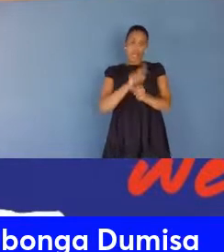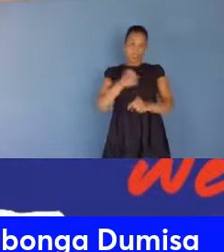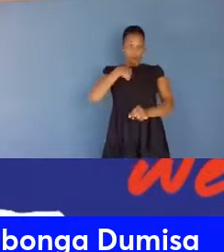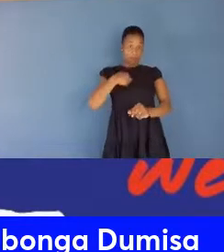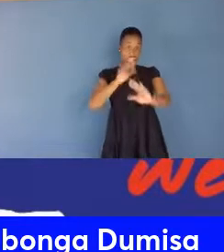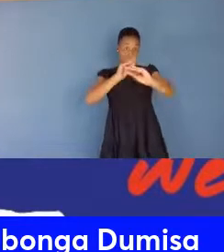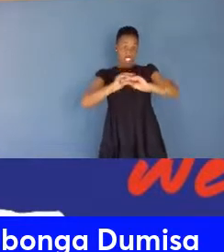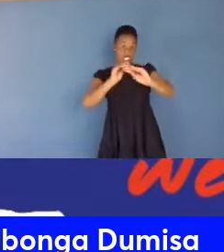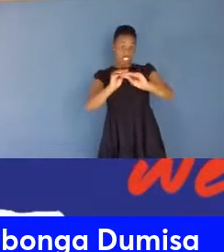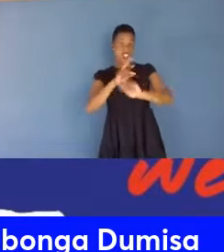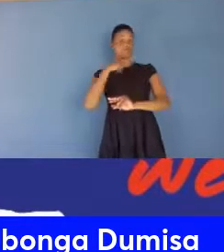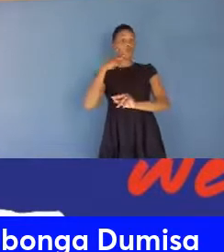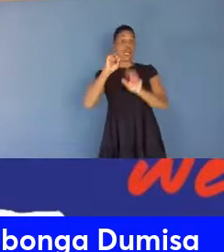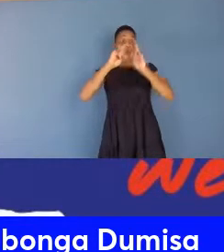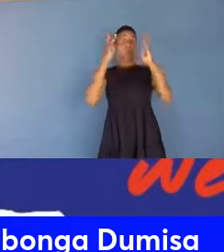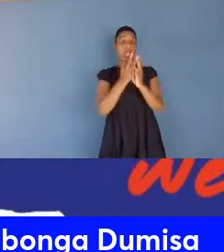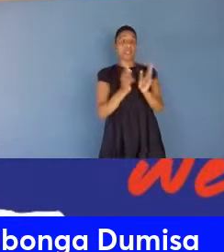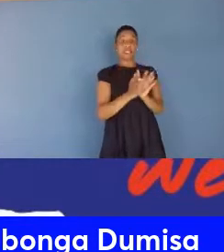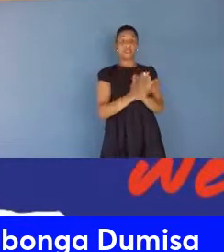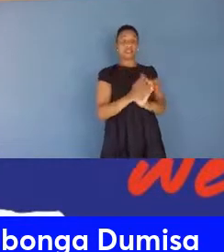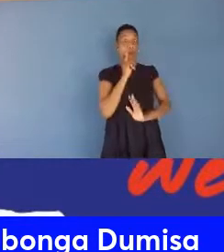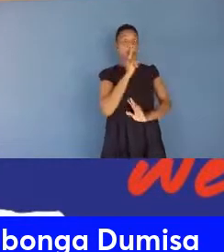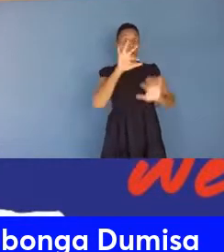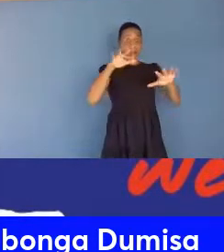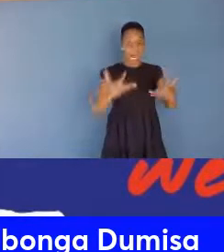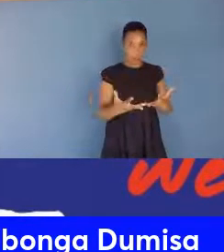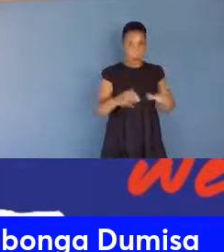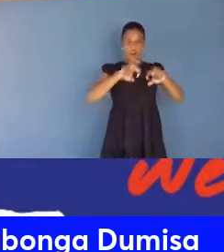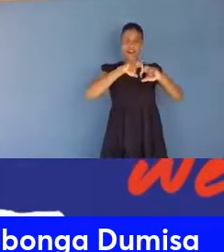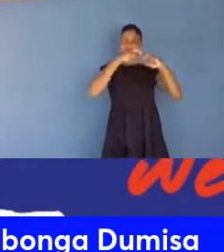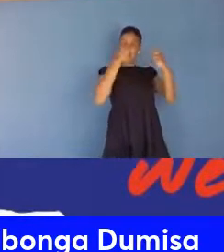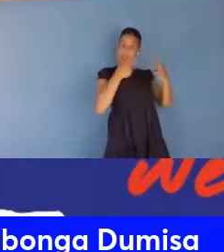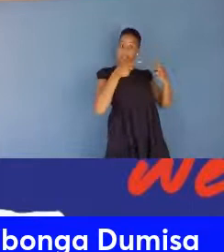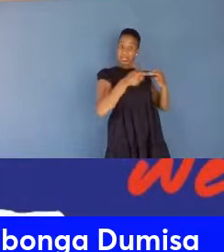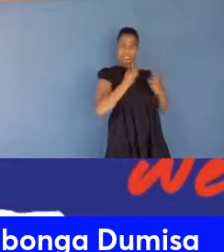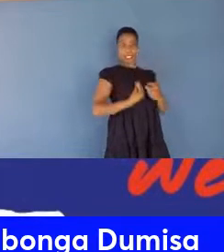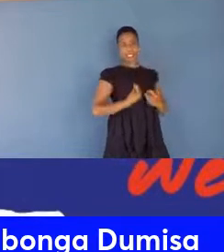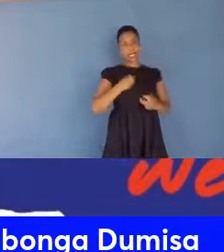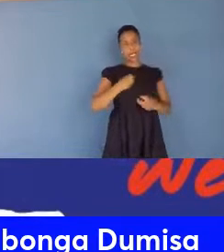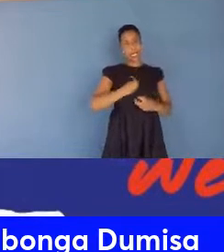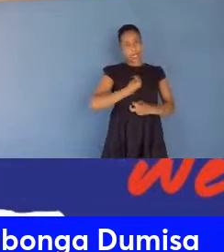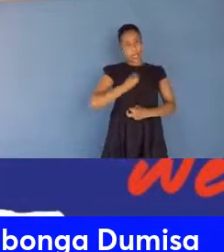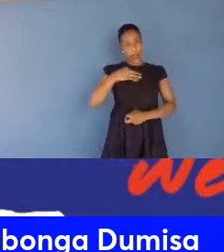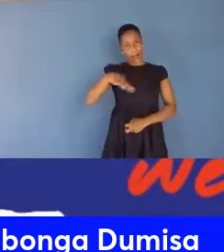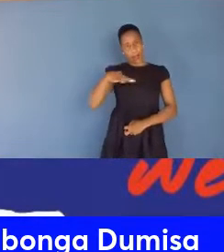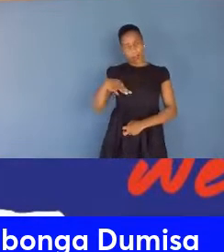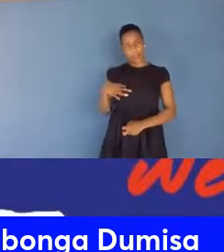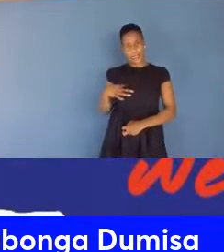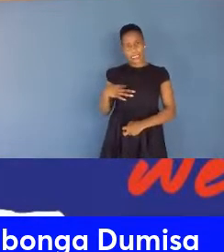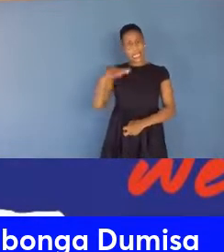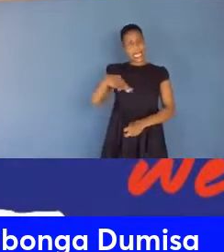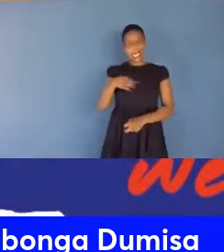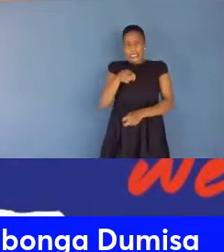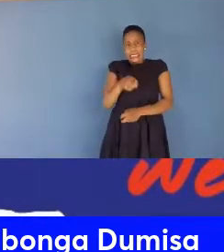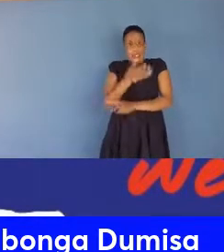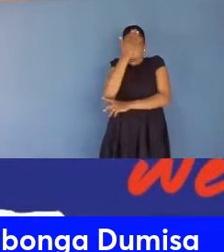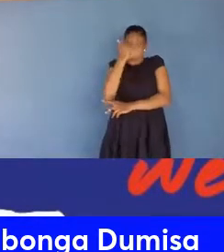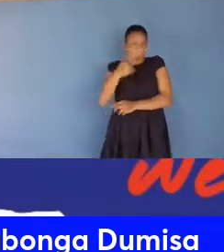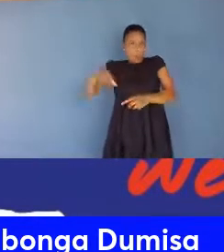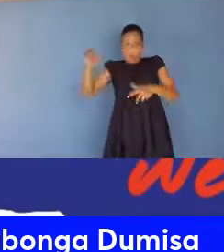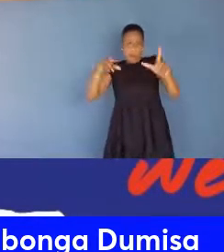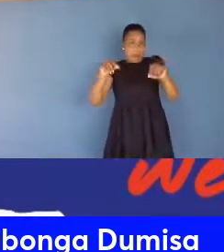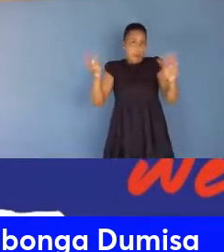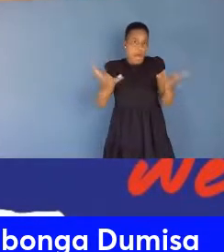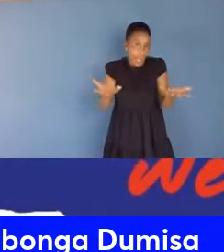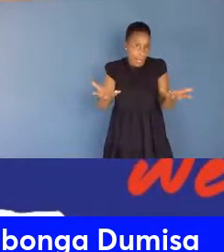will molest these young girls, they will rape these young girls. And these girls have nowhere to go. They have no